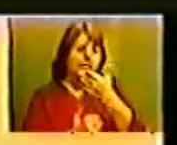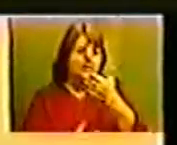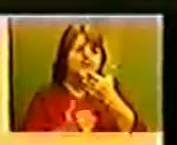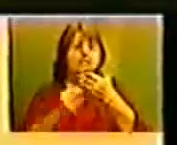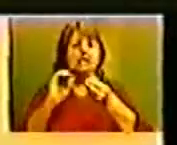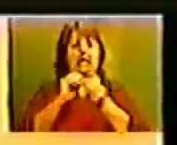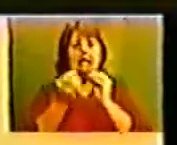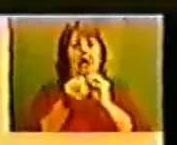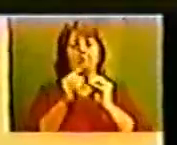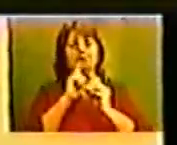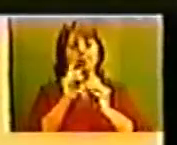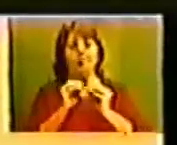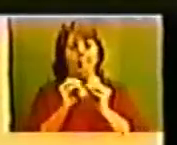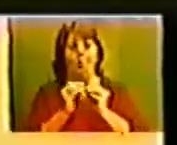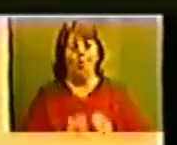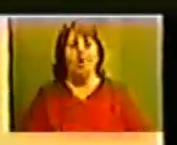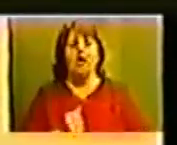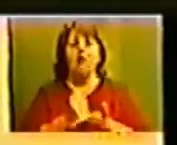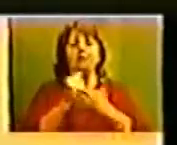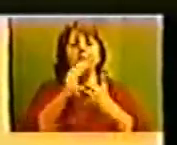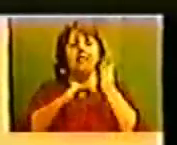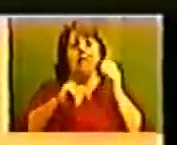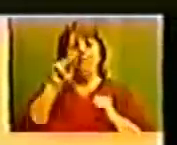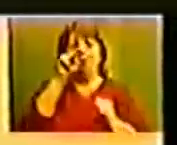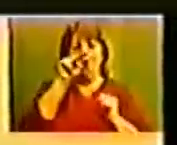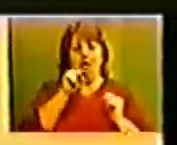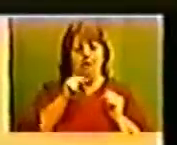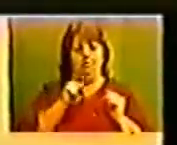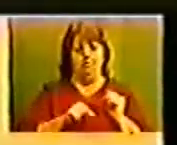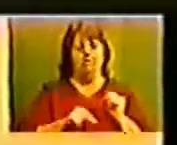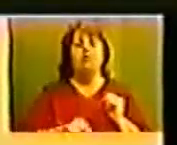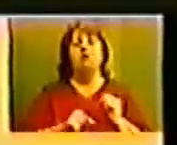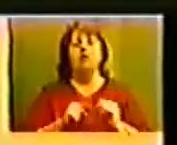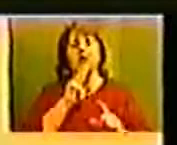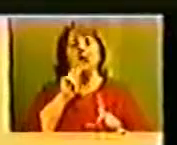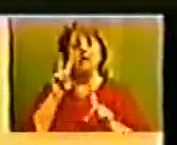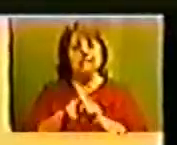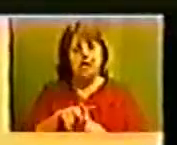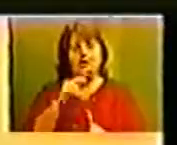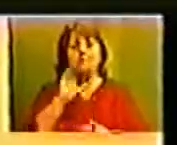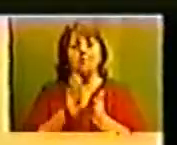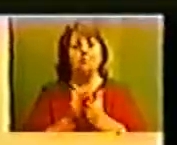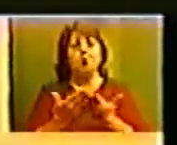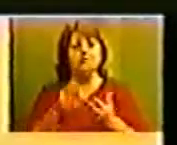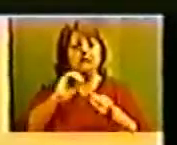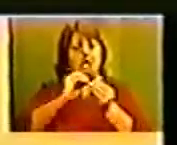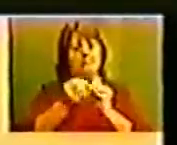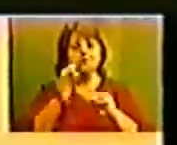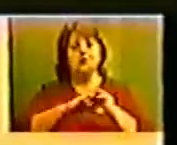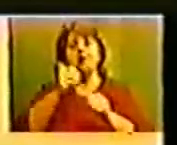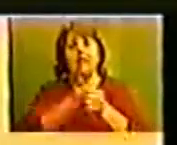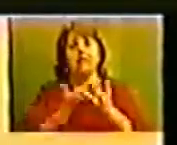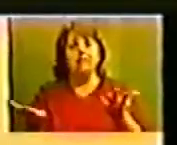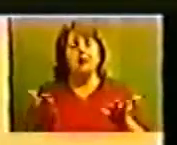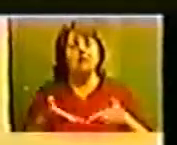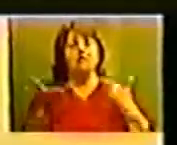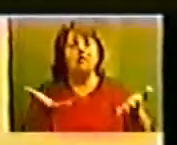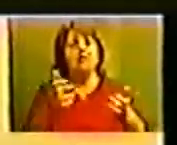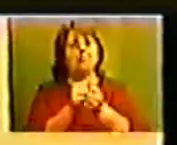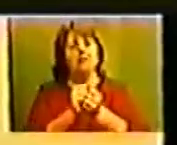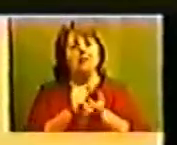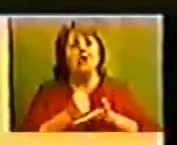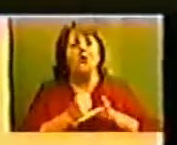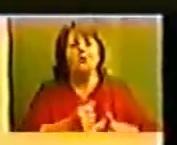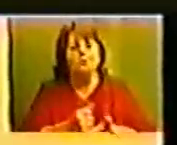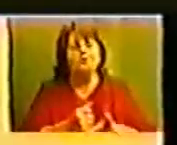and numbers are more helpful than bullet points. Assignment books, numbers on everything. Provide them with